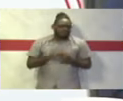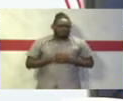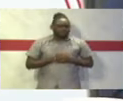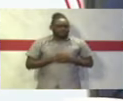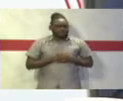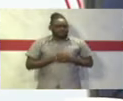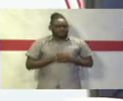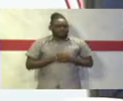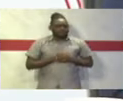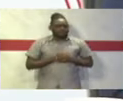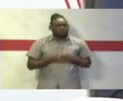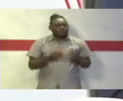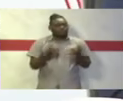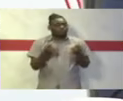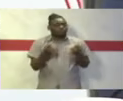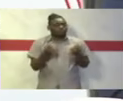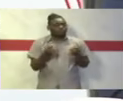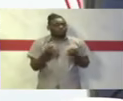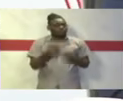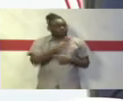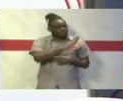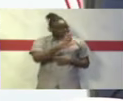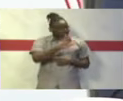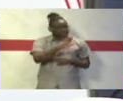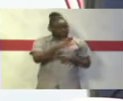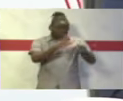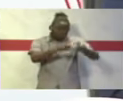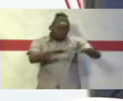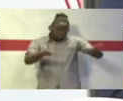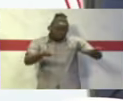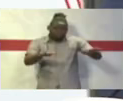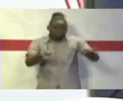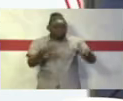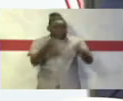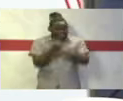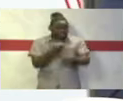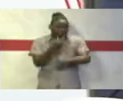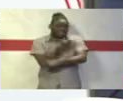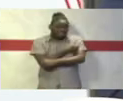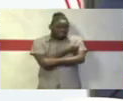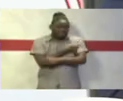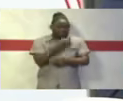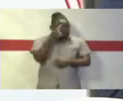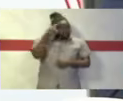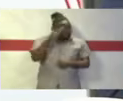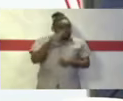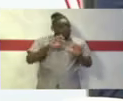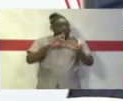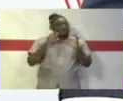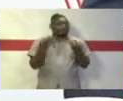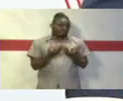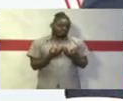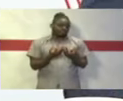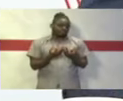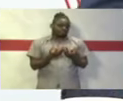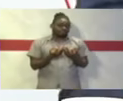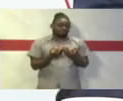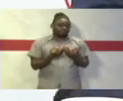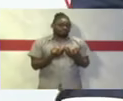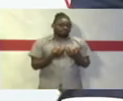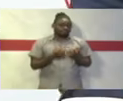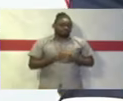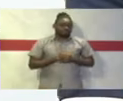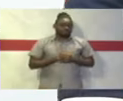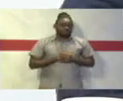Do it for them. Get vaccinated for your loved ones. A word to the wise is